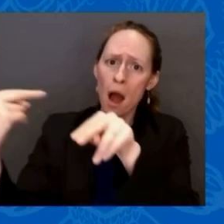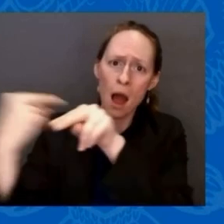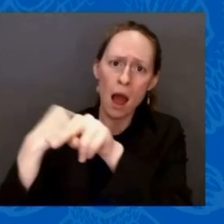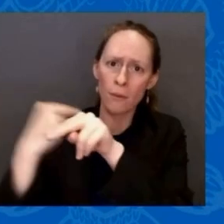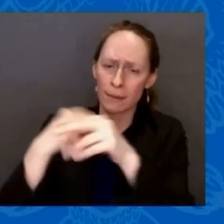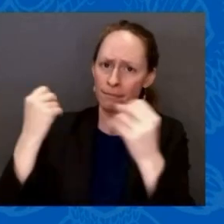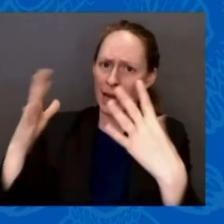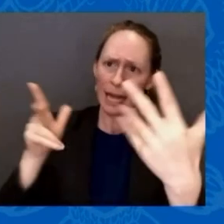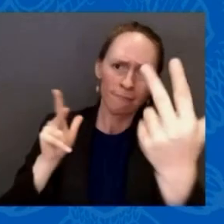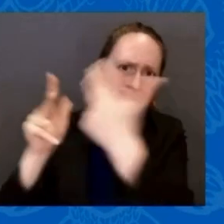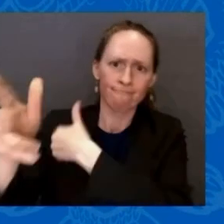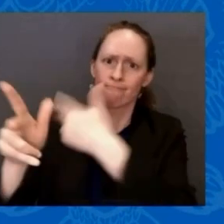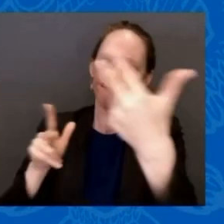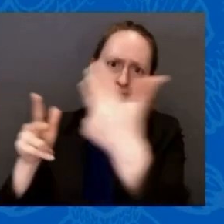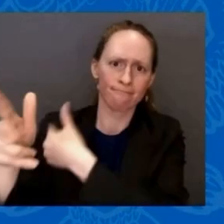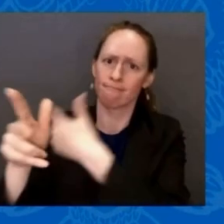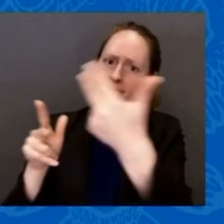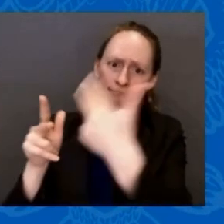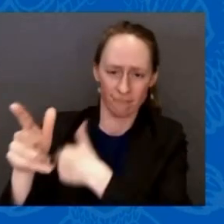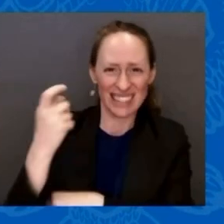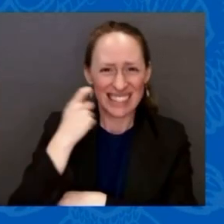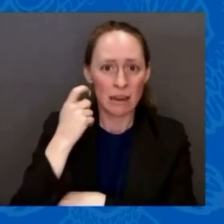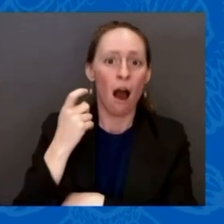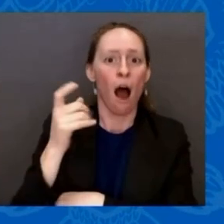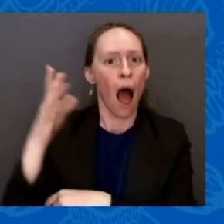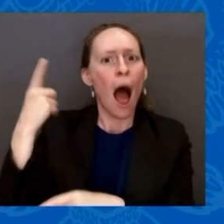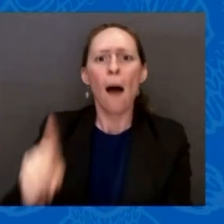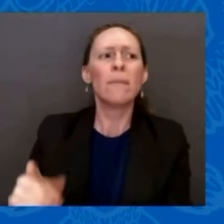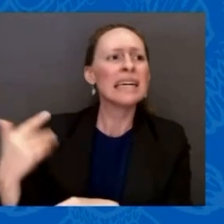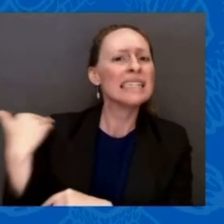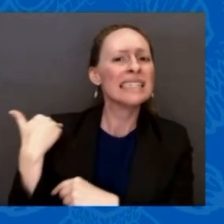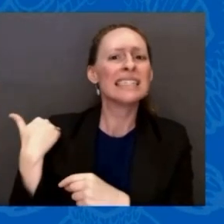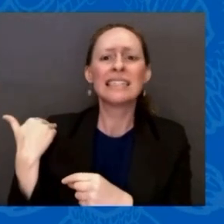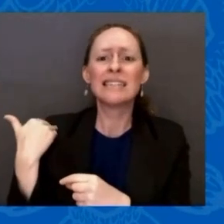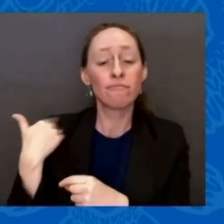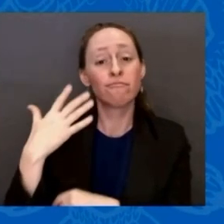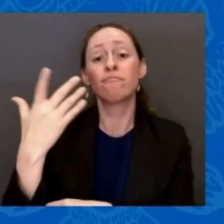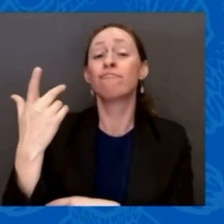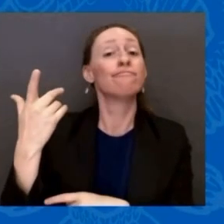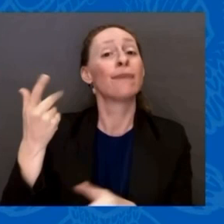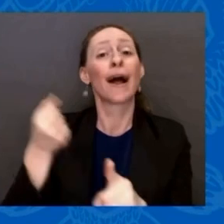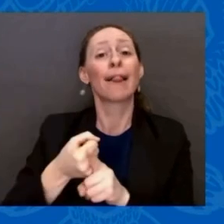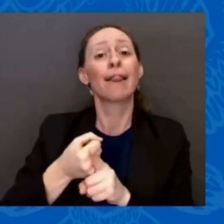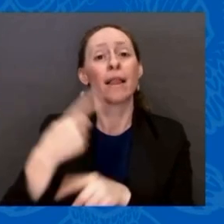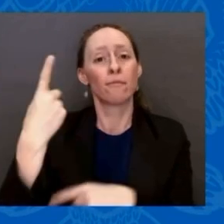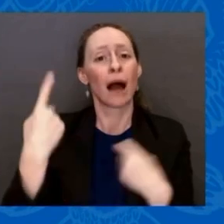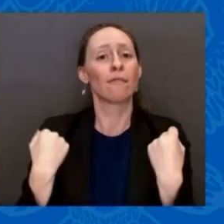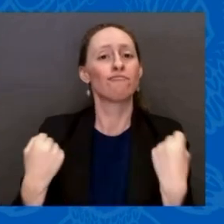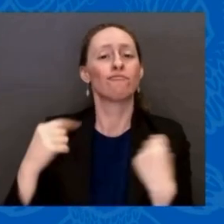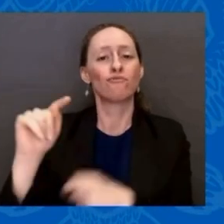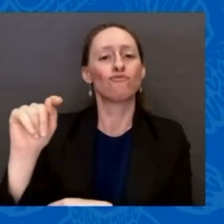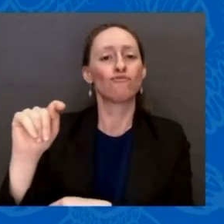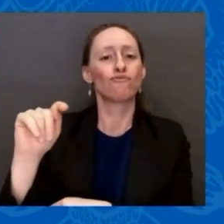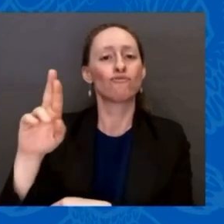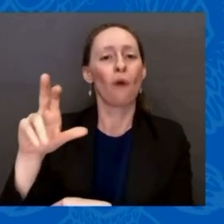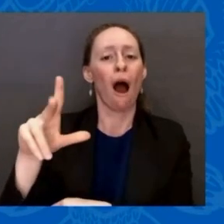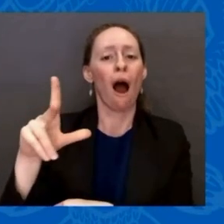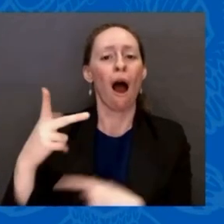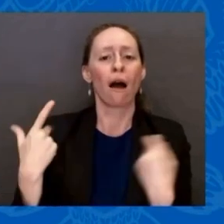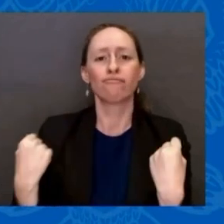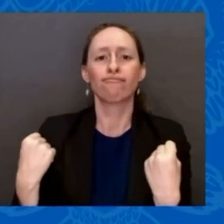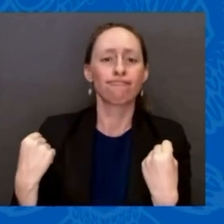A guy driving a truck knocked down a whole bridge and the whole block, four lanes of the